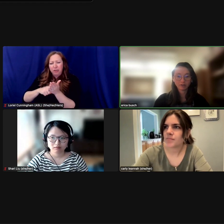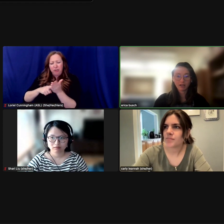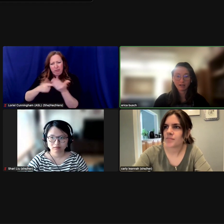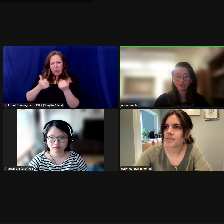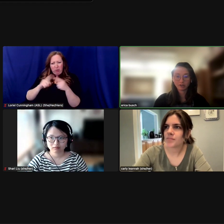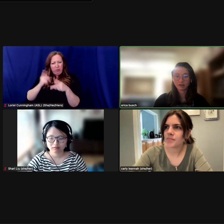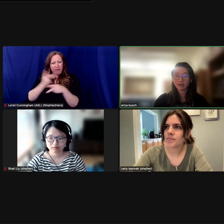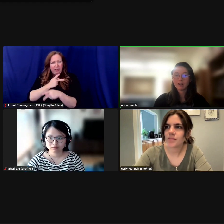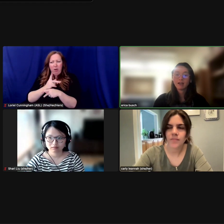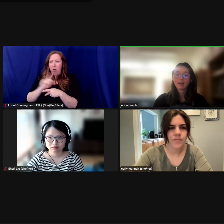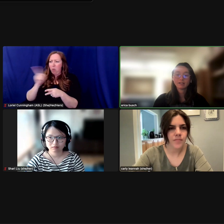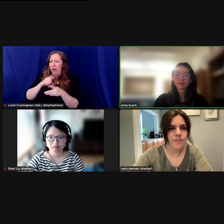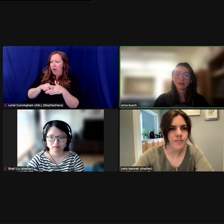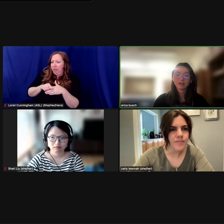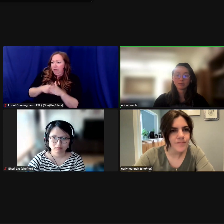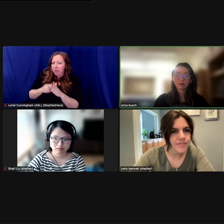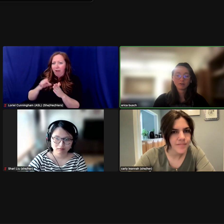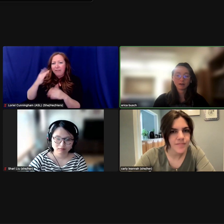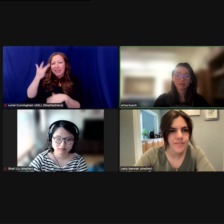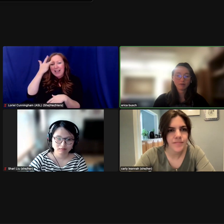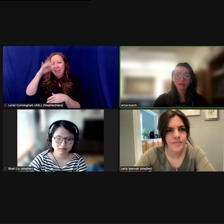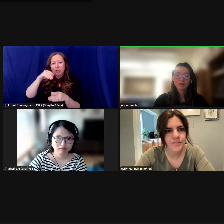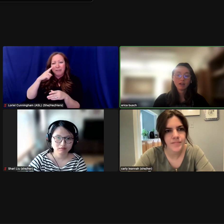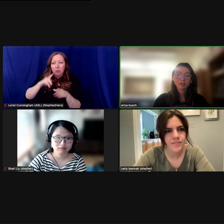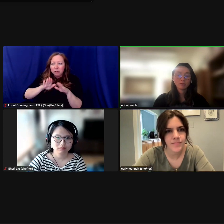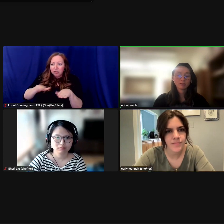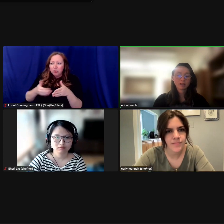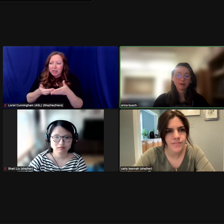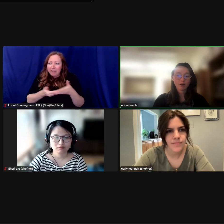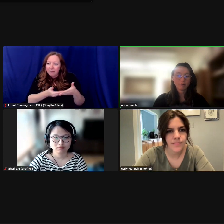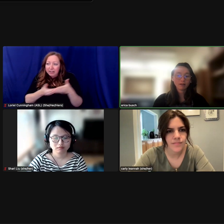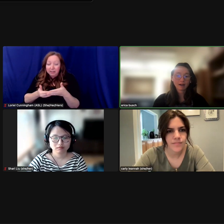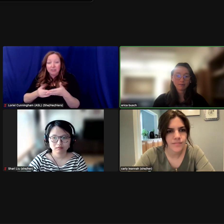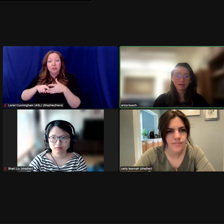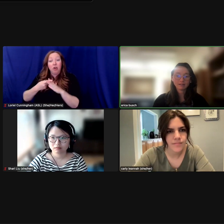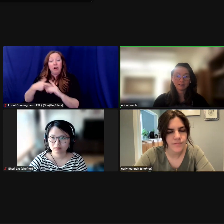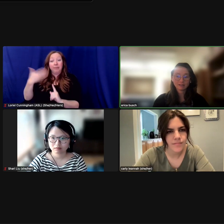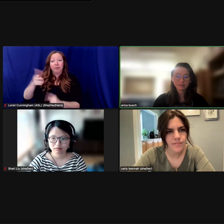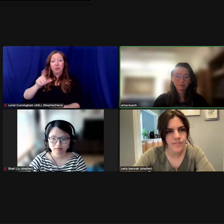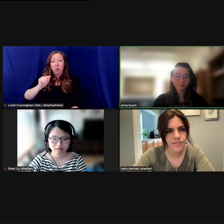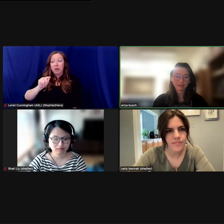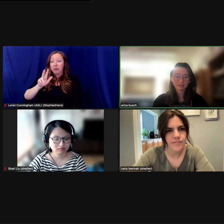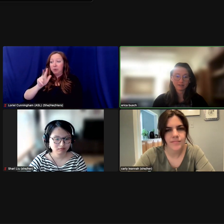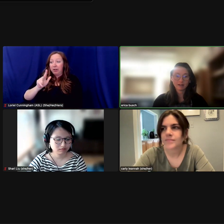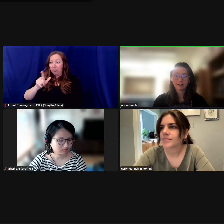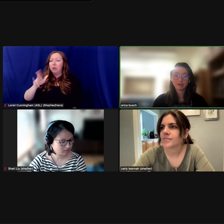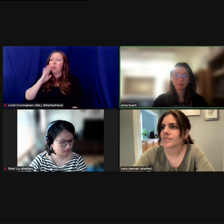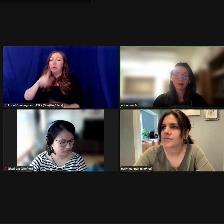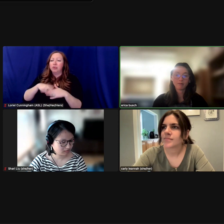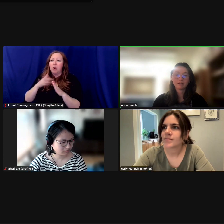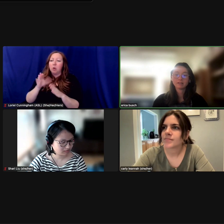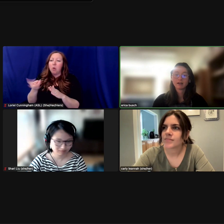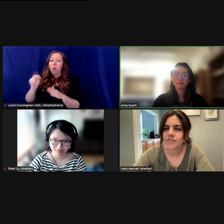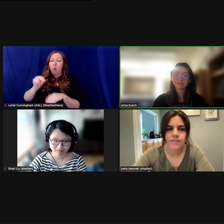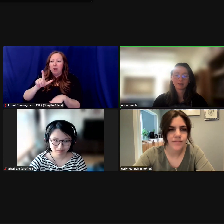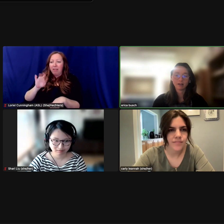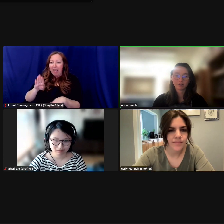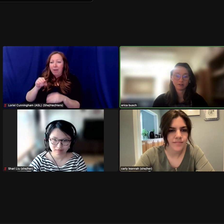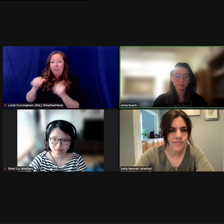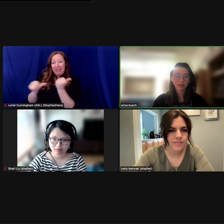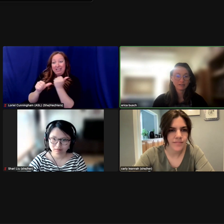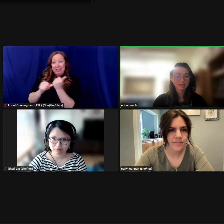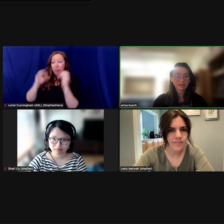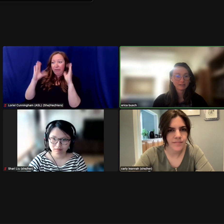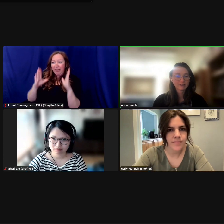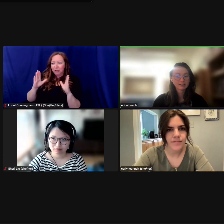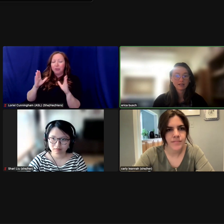infants and children, and starting in 2023, she will start her own lab as an assistant professor in the Department of